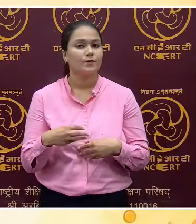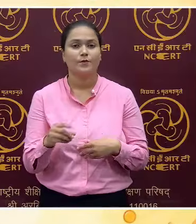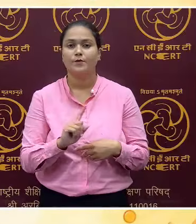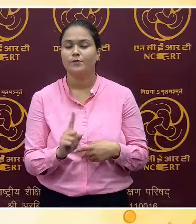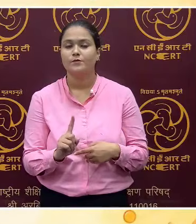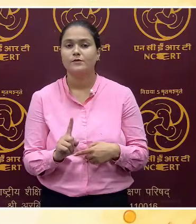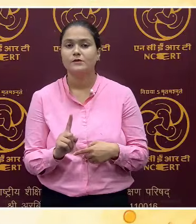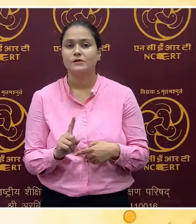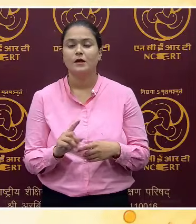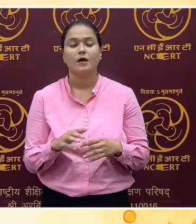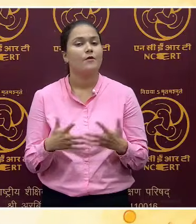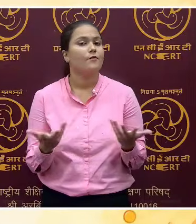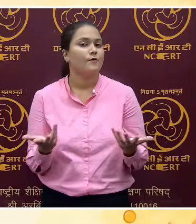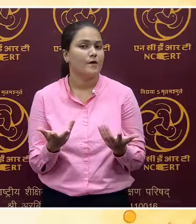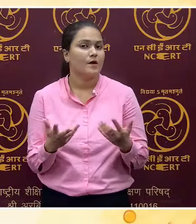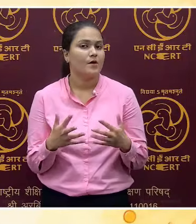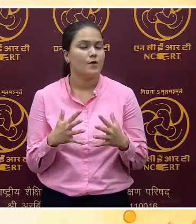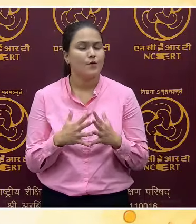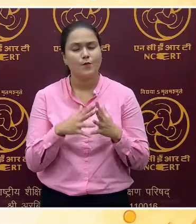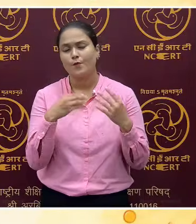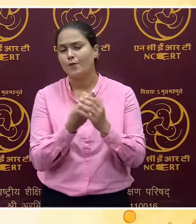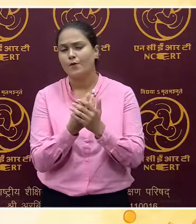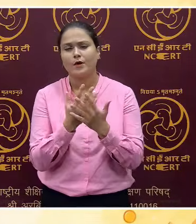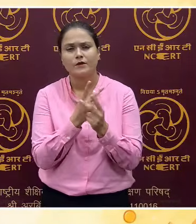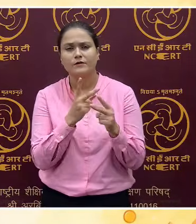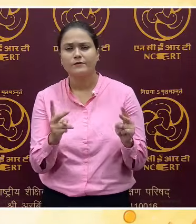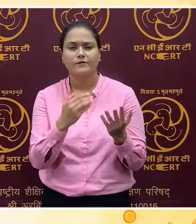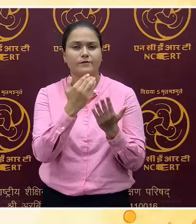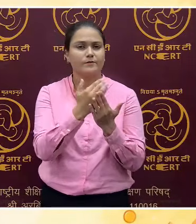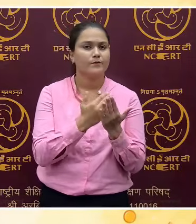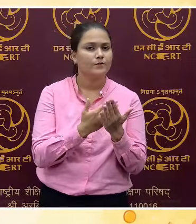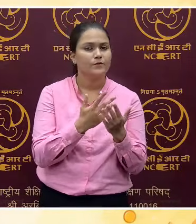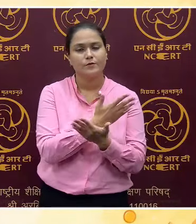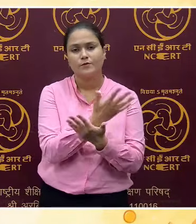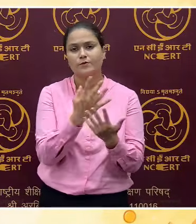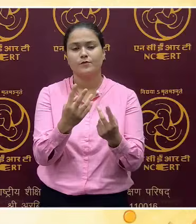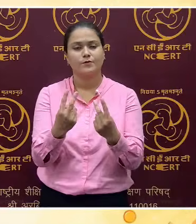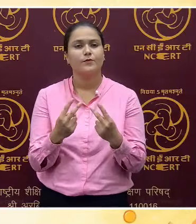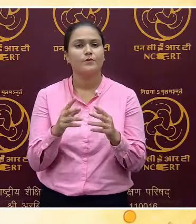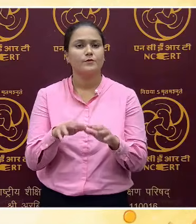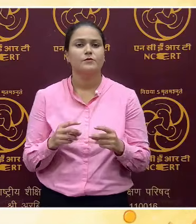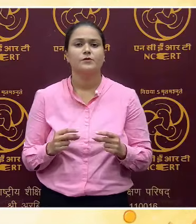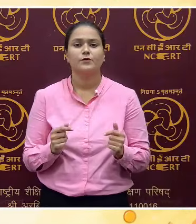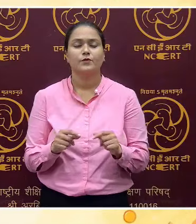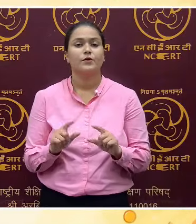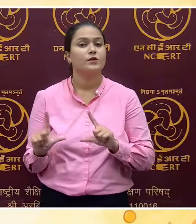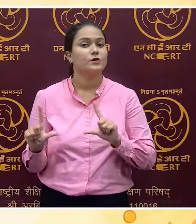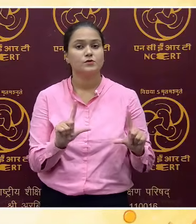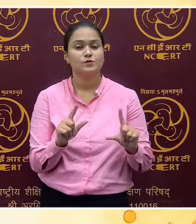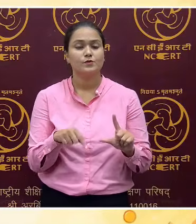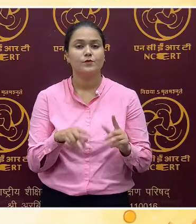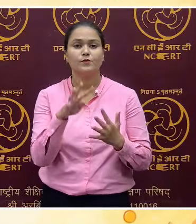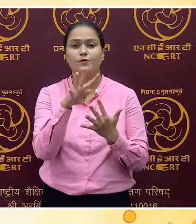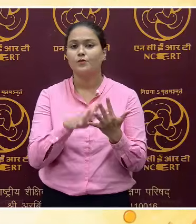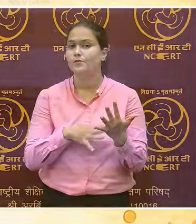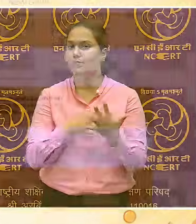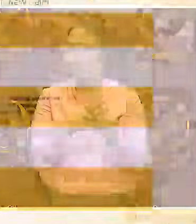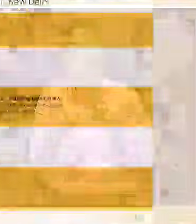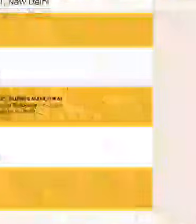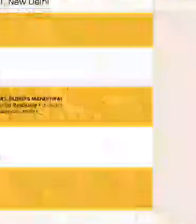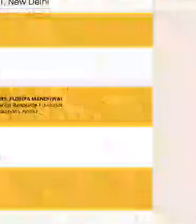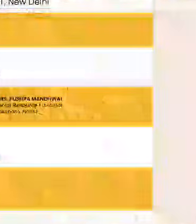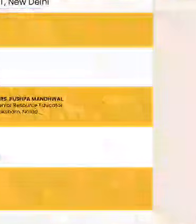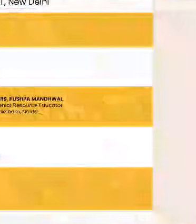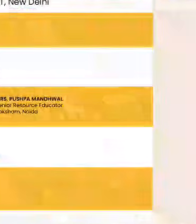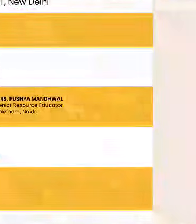anywhere, because we have a lot of programs lined up for all of you. So let me just quickly show you a glimpse of the schedule that we have